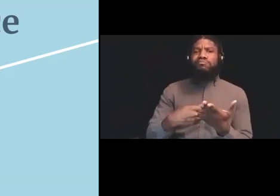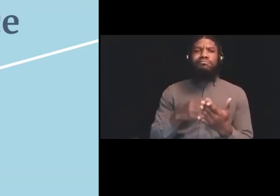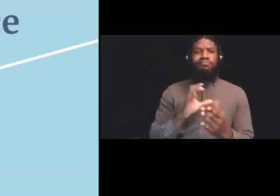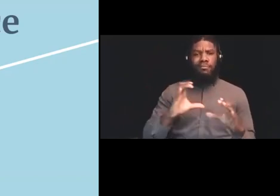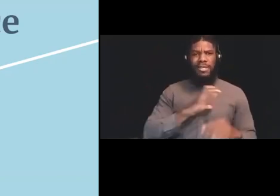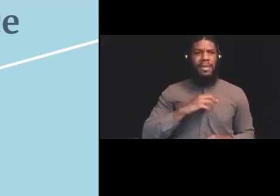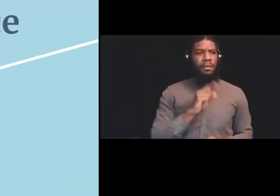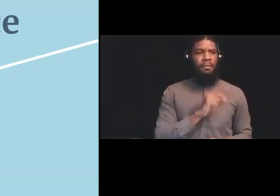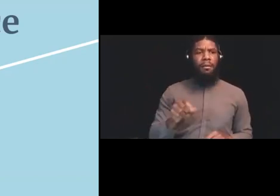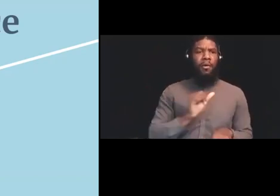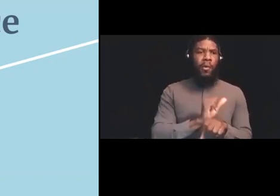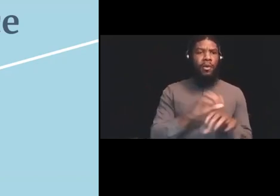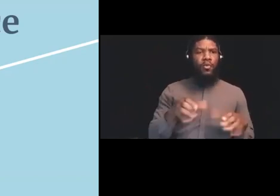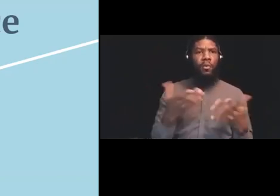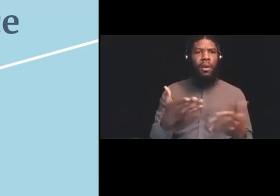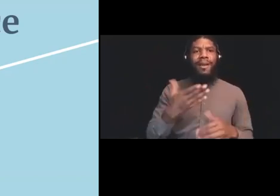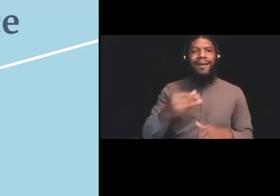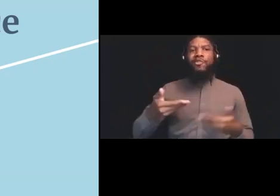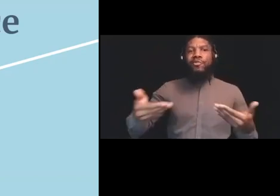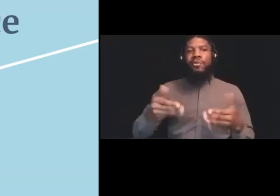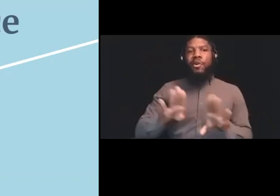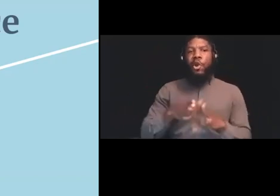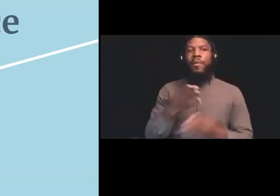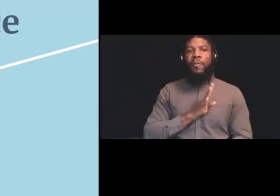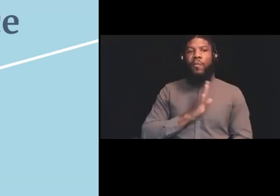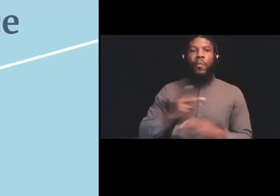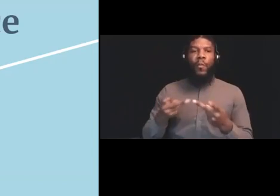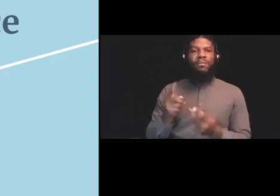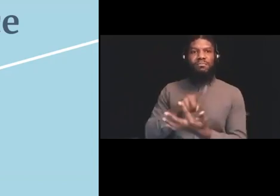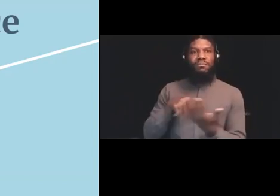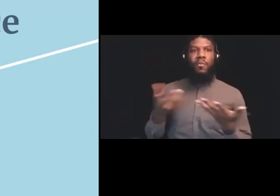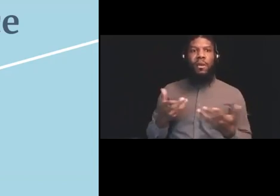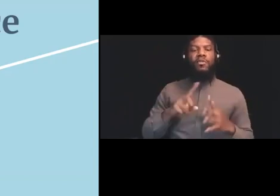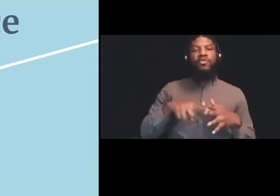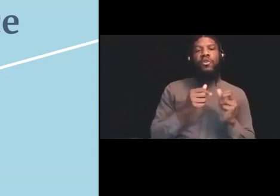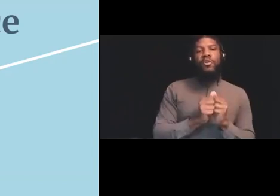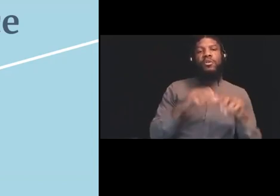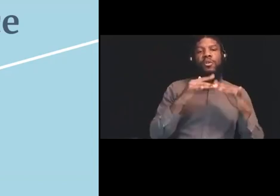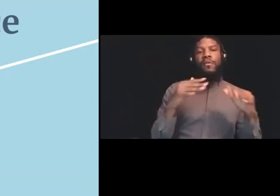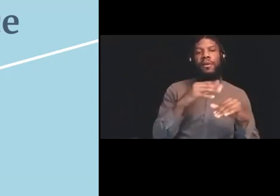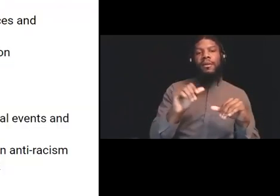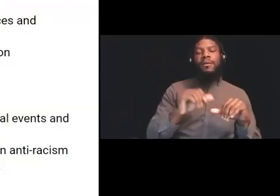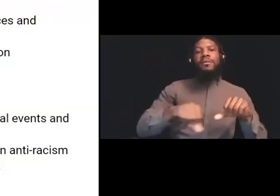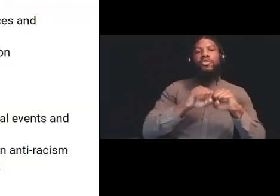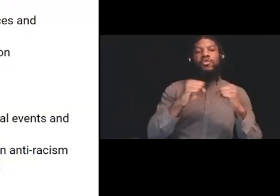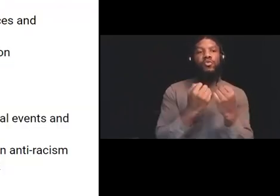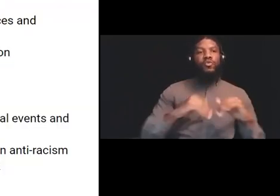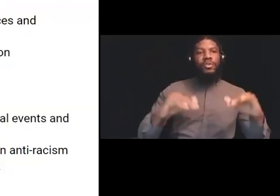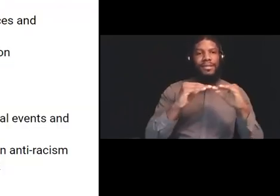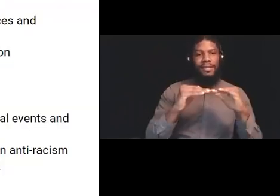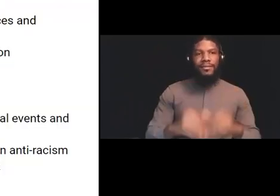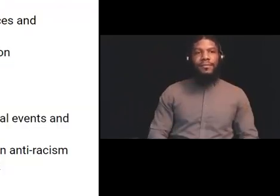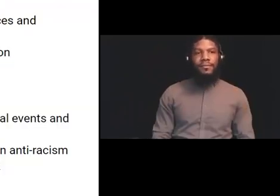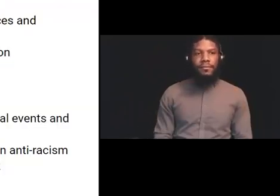have been working on and introducing the open board positions. And we're gonna start with diversity and social justice.